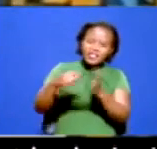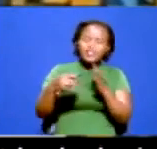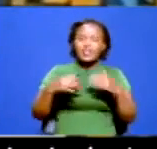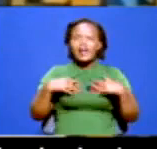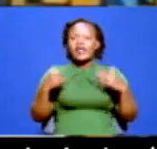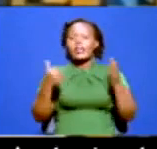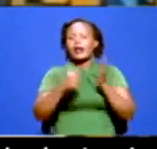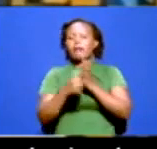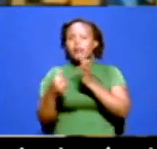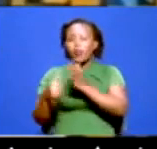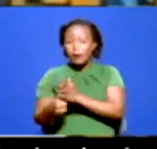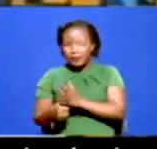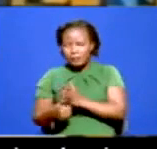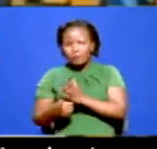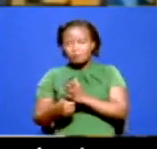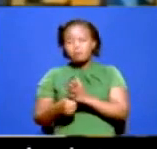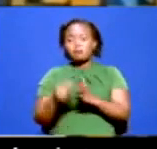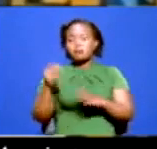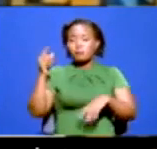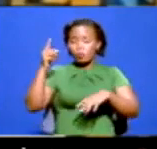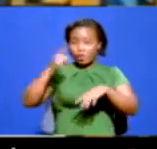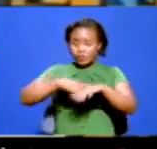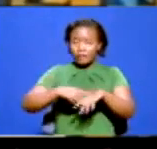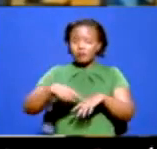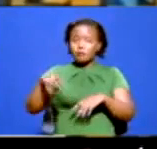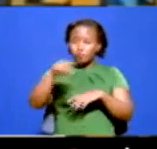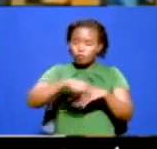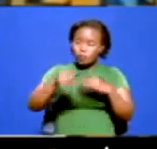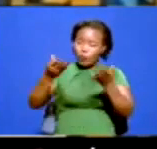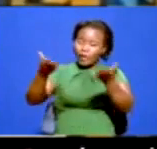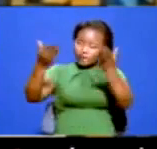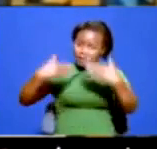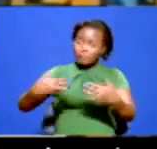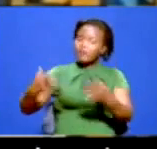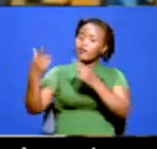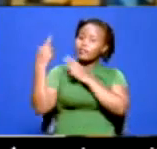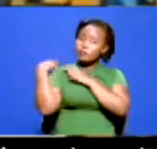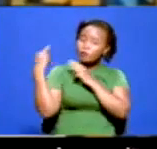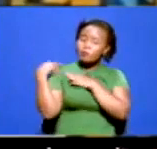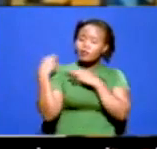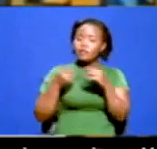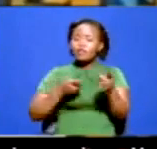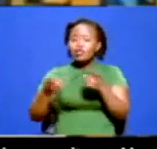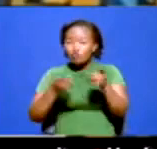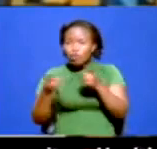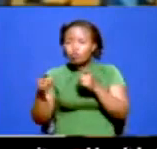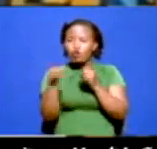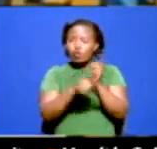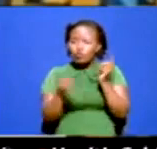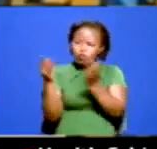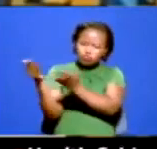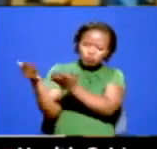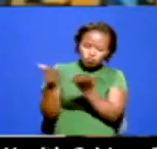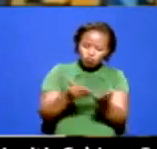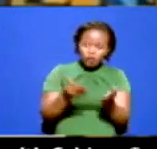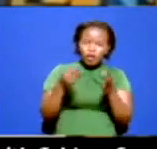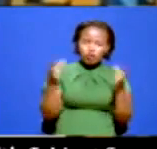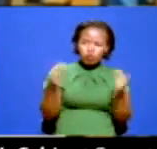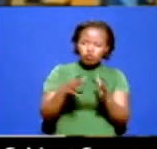therefore, when we got asked to do this job, we just brought a team of